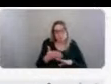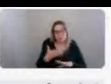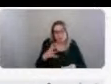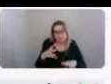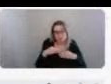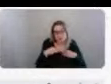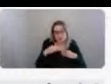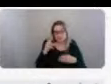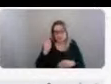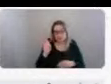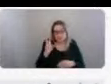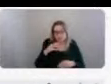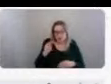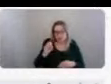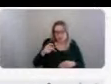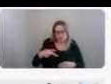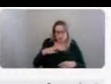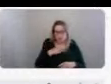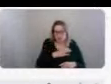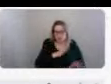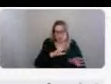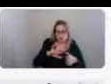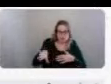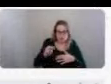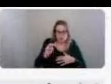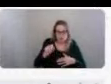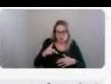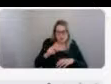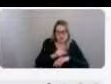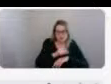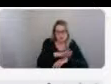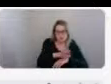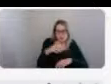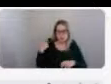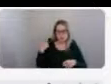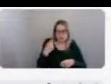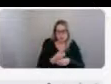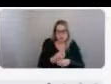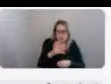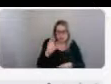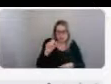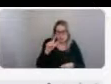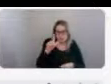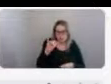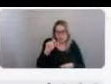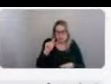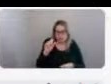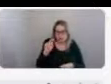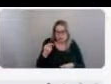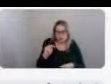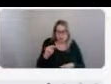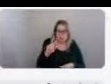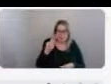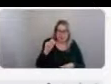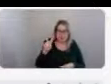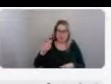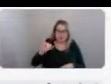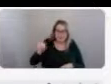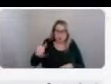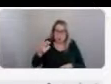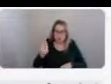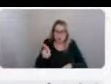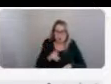republican map the commission had put aside maps submitted by the latino coalition and the navajo nation the